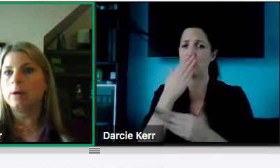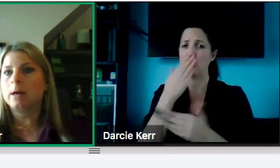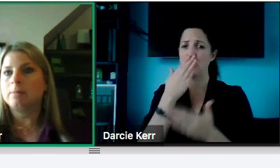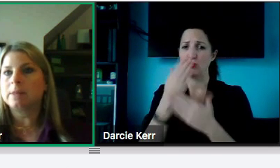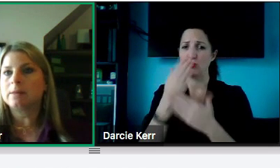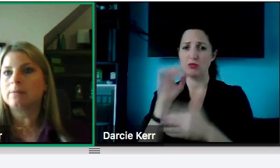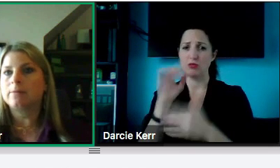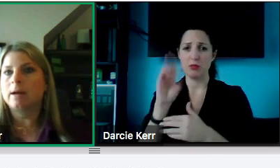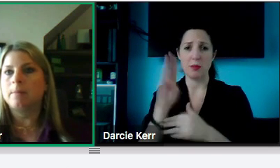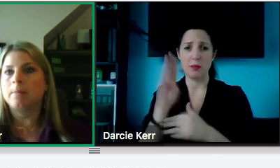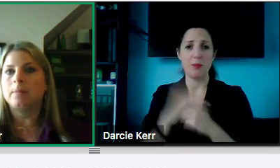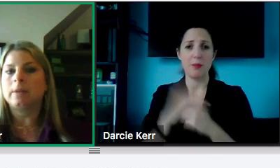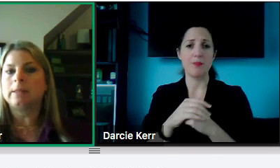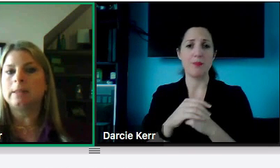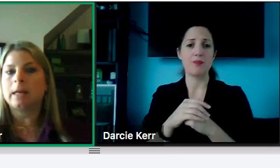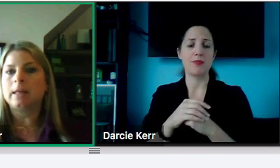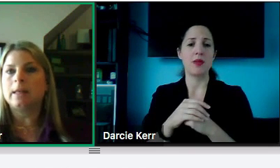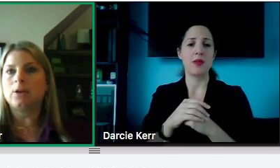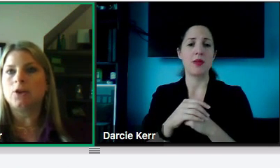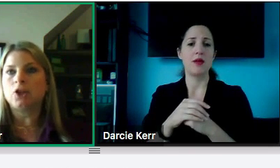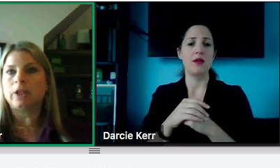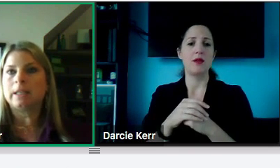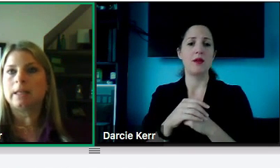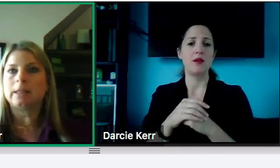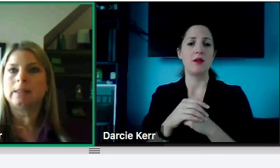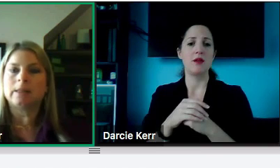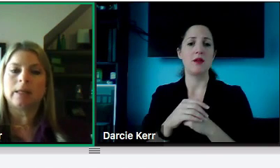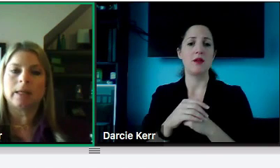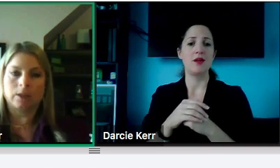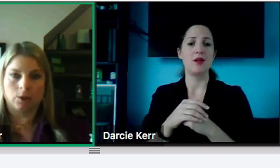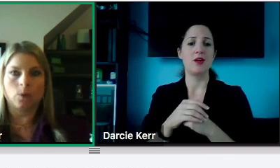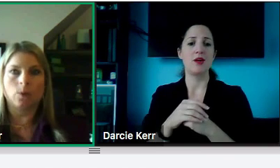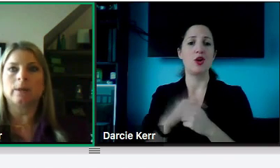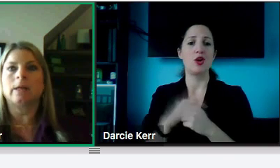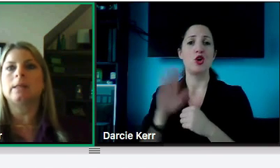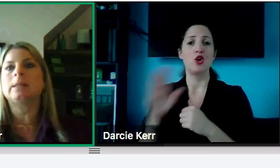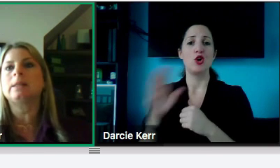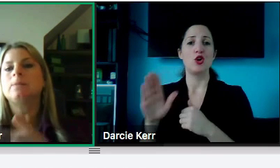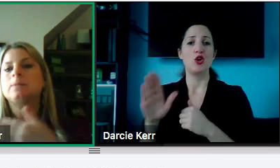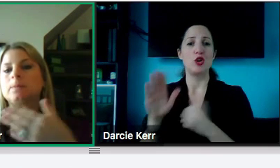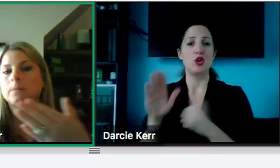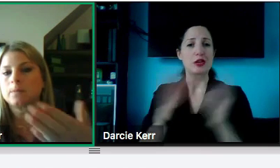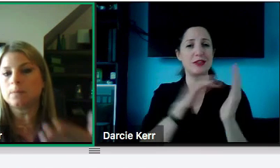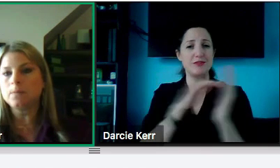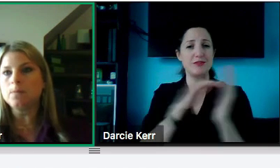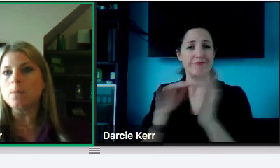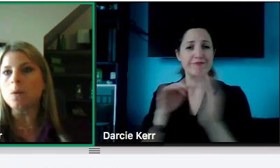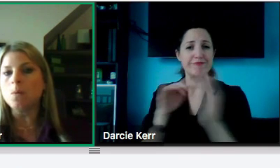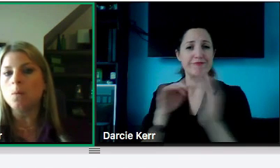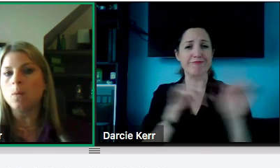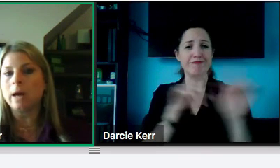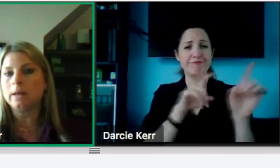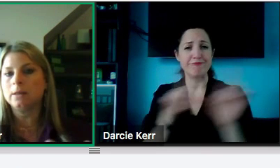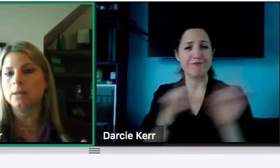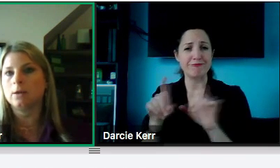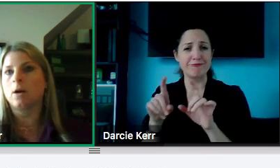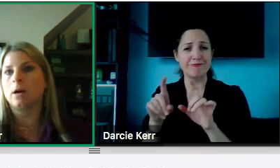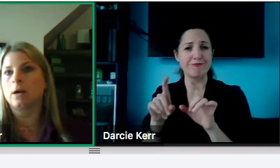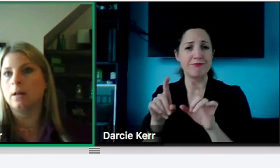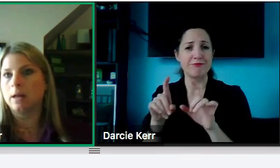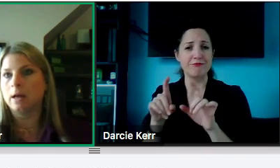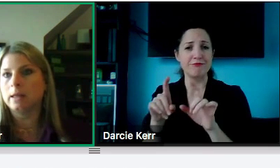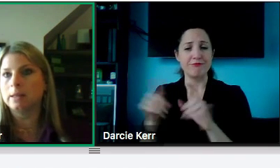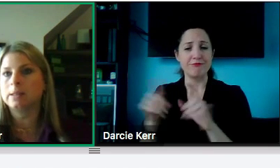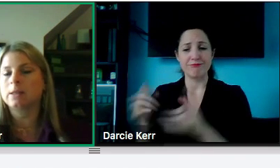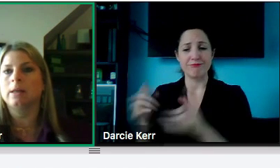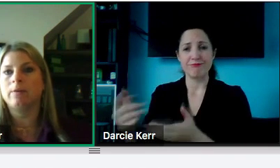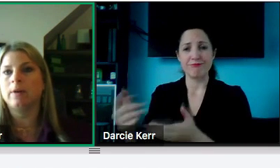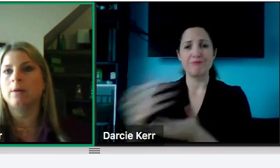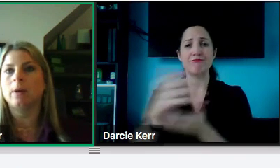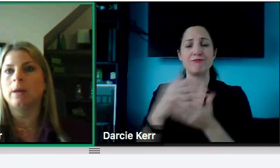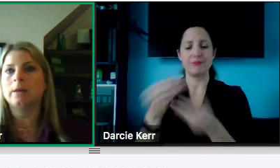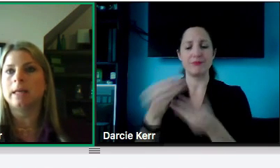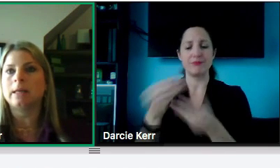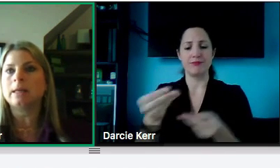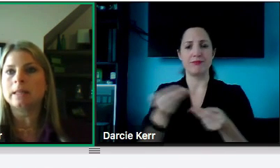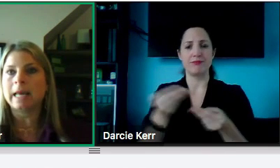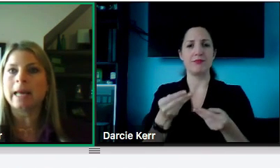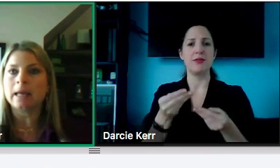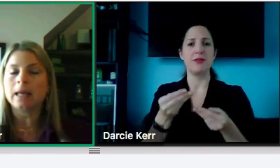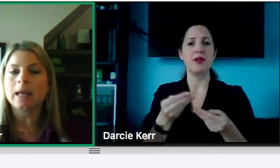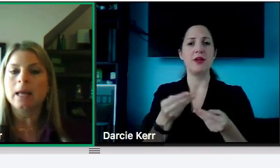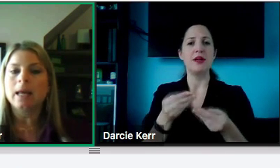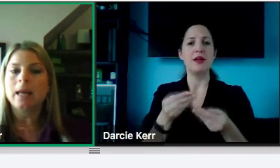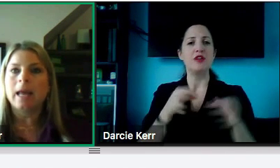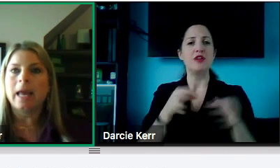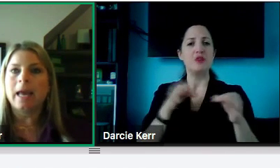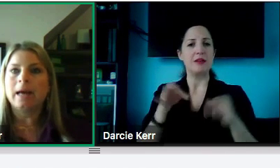the outcomes from the study that she did is that it told us what our clients are living with day